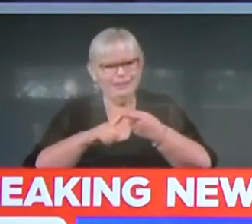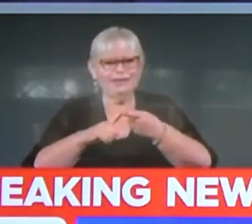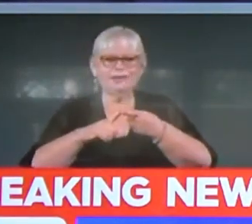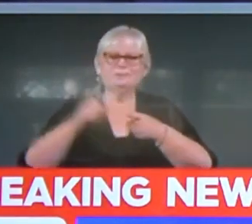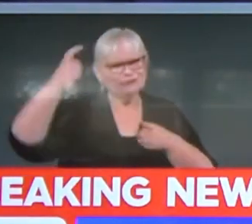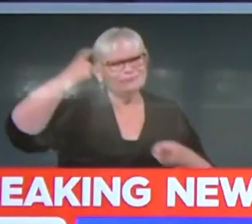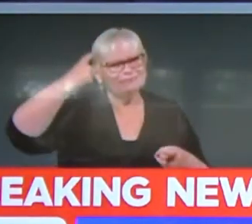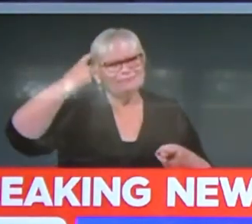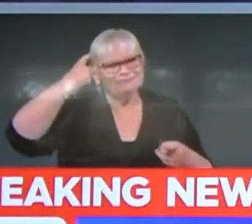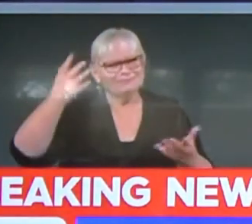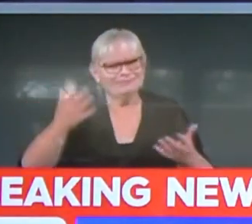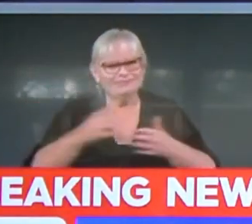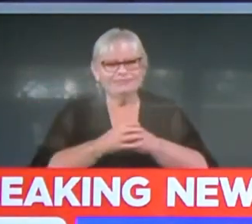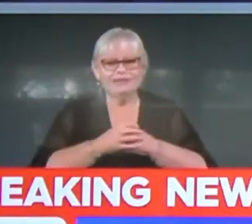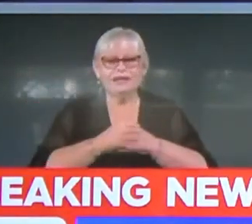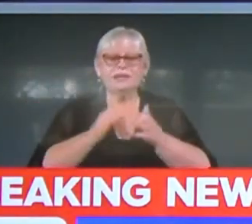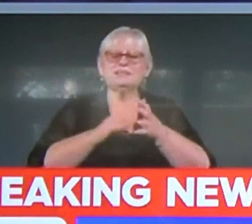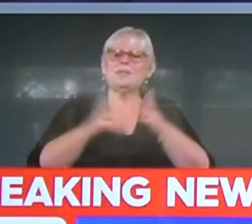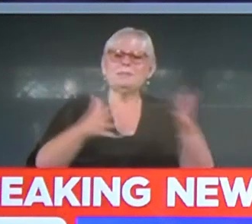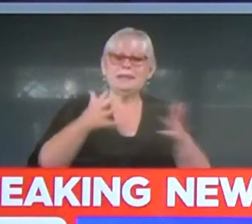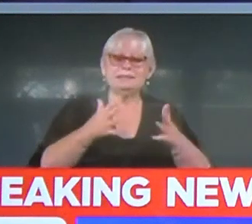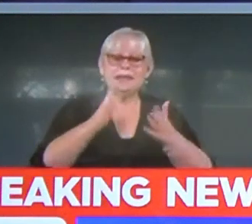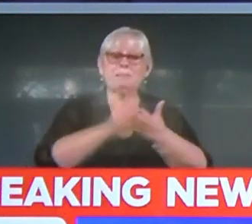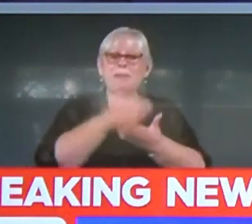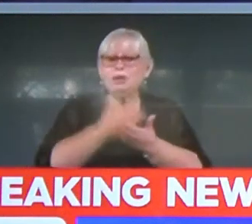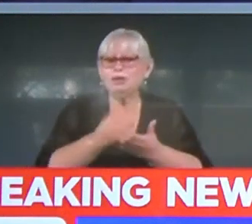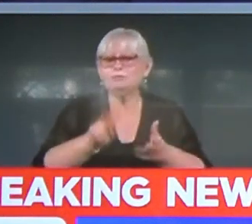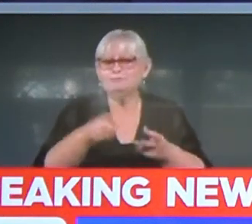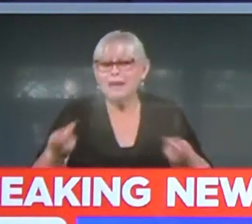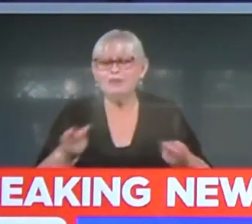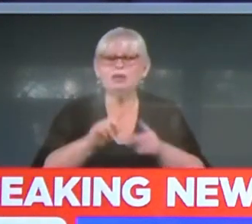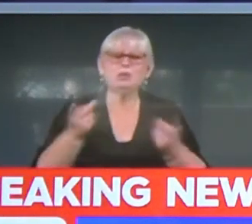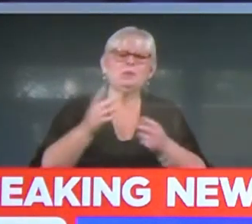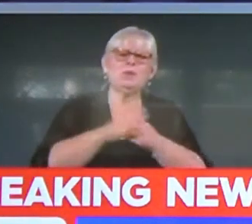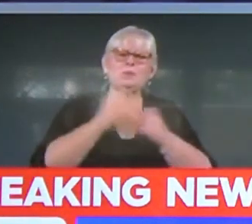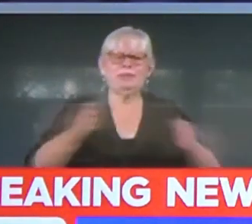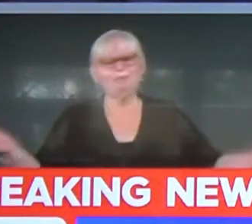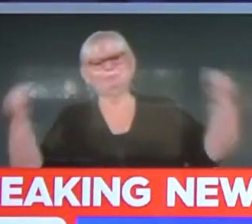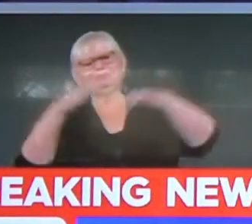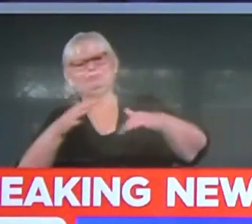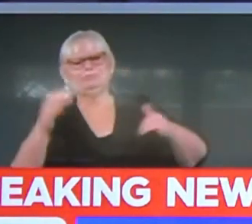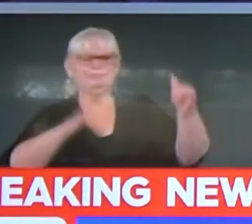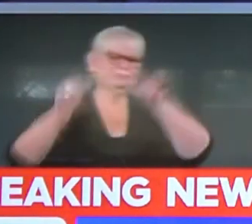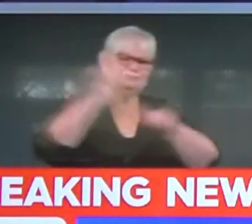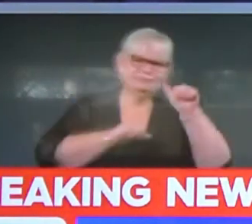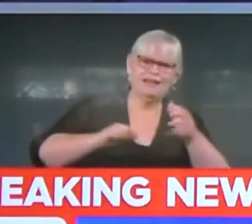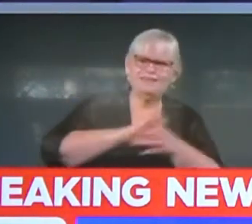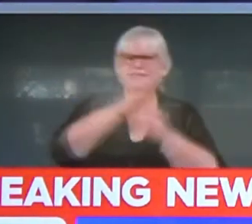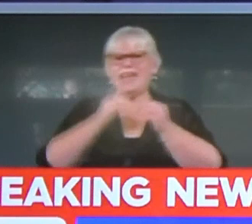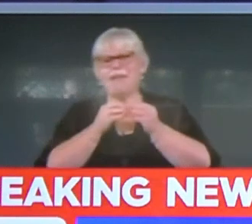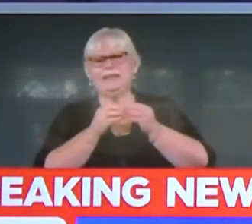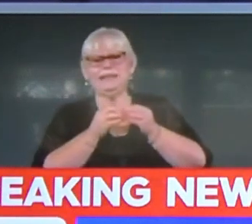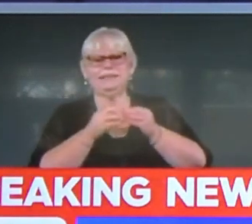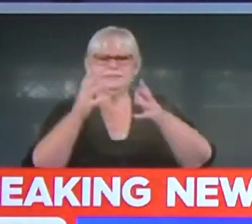their common sense. So that means barbecues of lots of friends or even family,